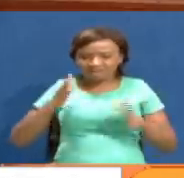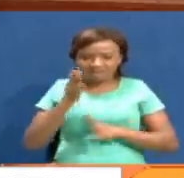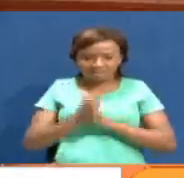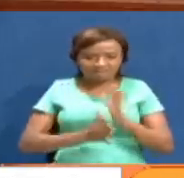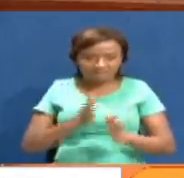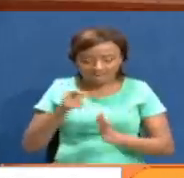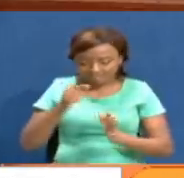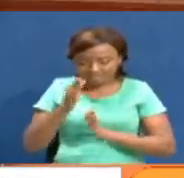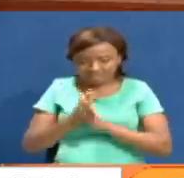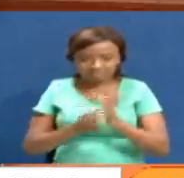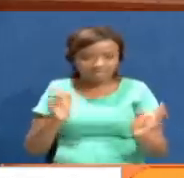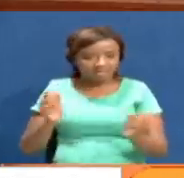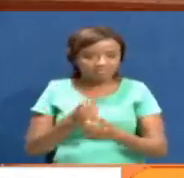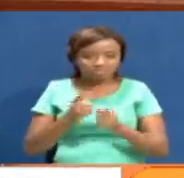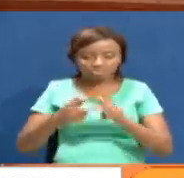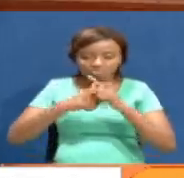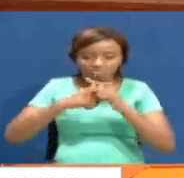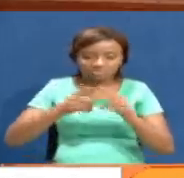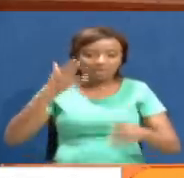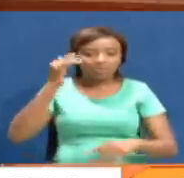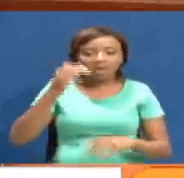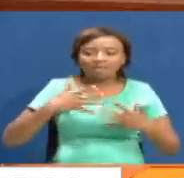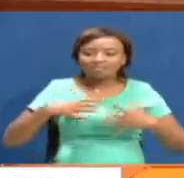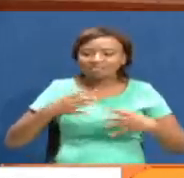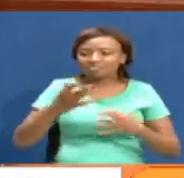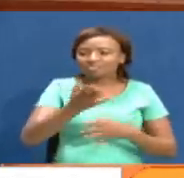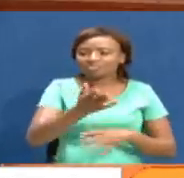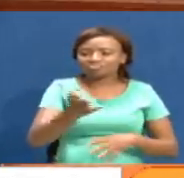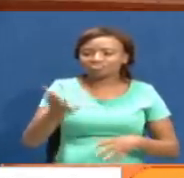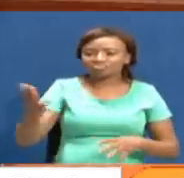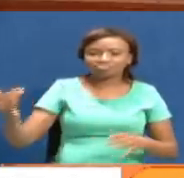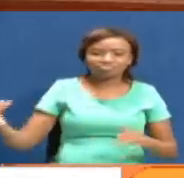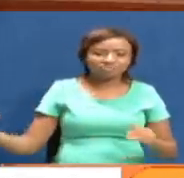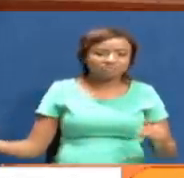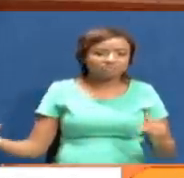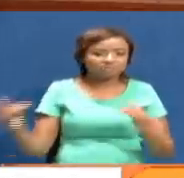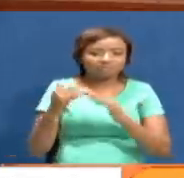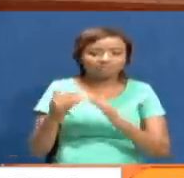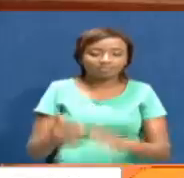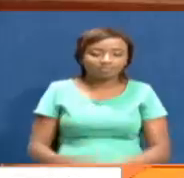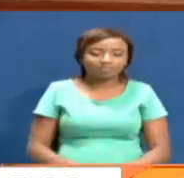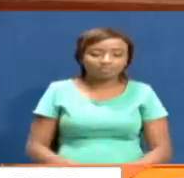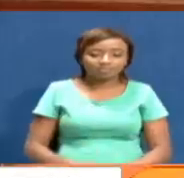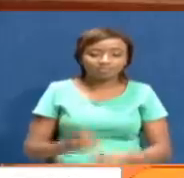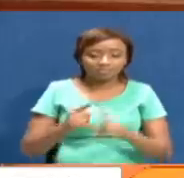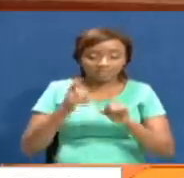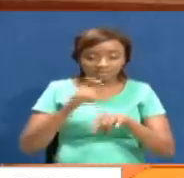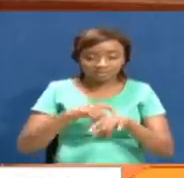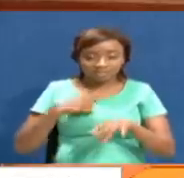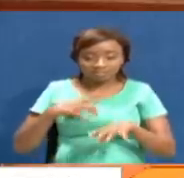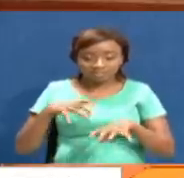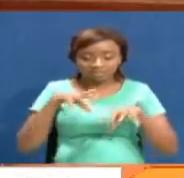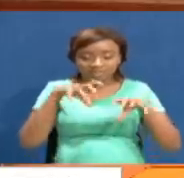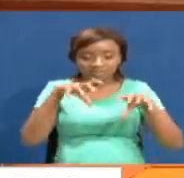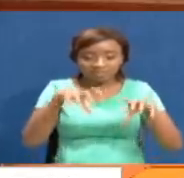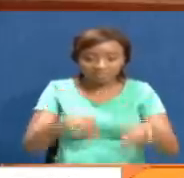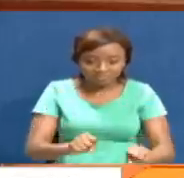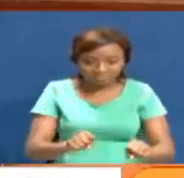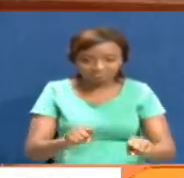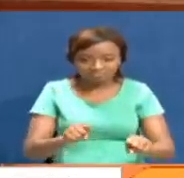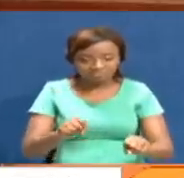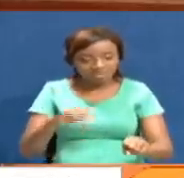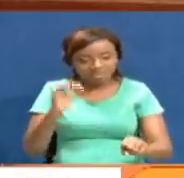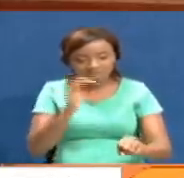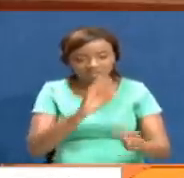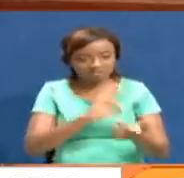But it could not take off because politically everybody hit it. But when I took over, I